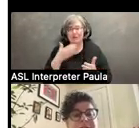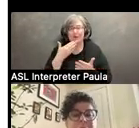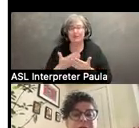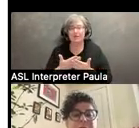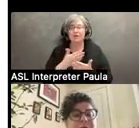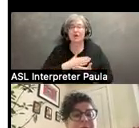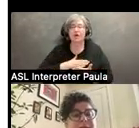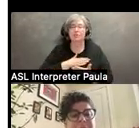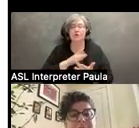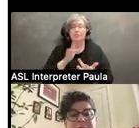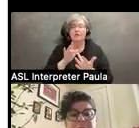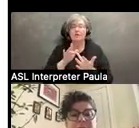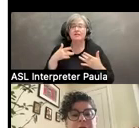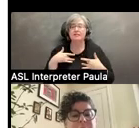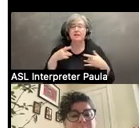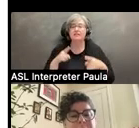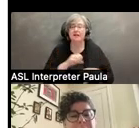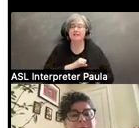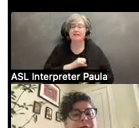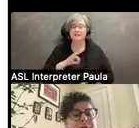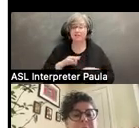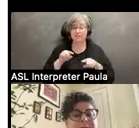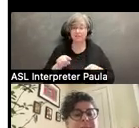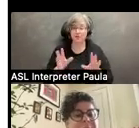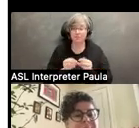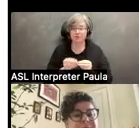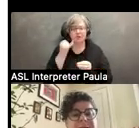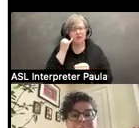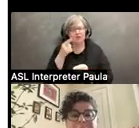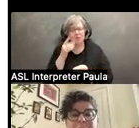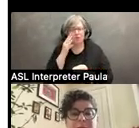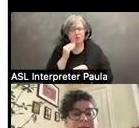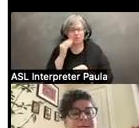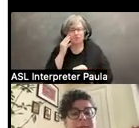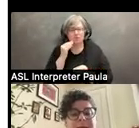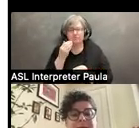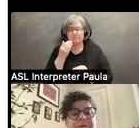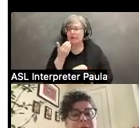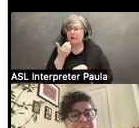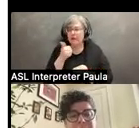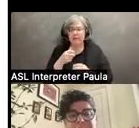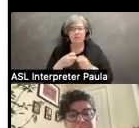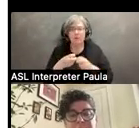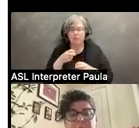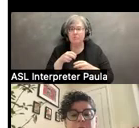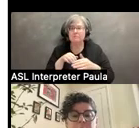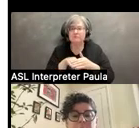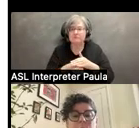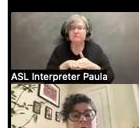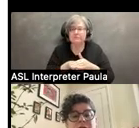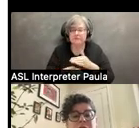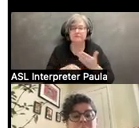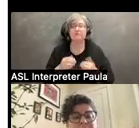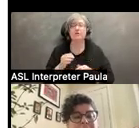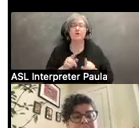Please reach out to the event staff during the webinar if you are experiencing any accessibility challenges.